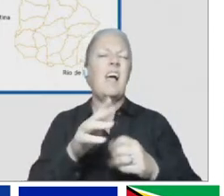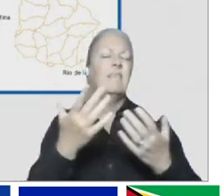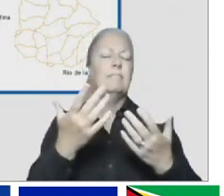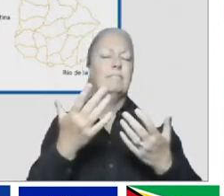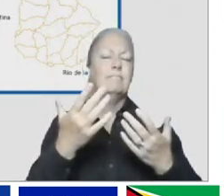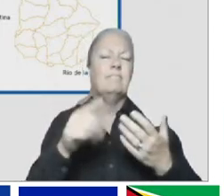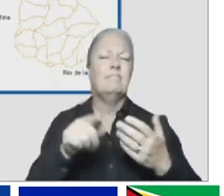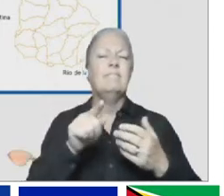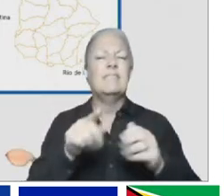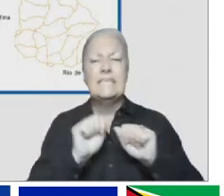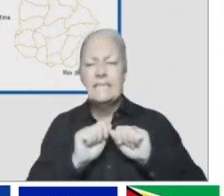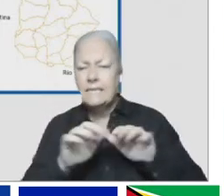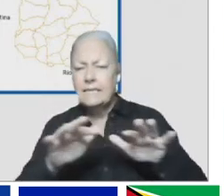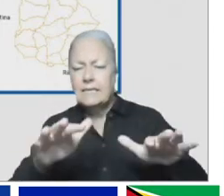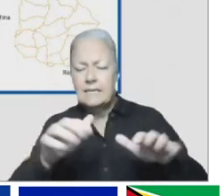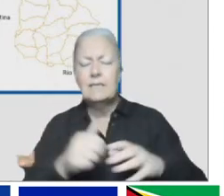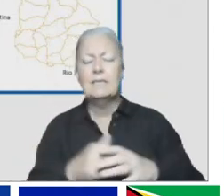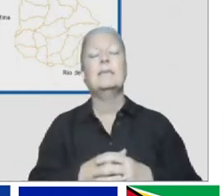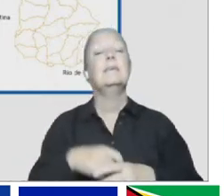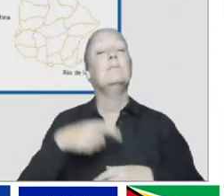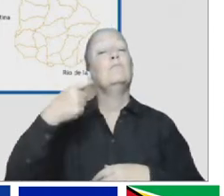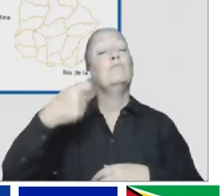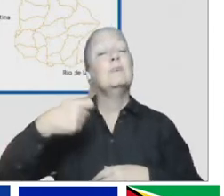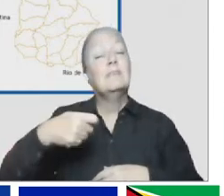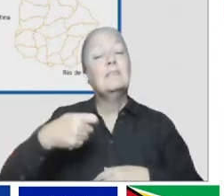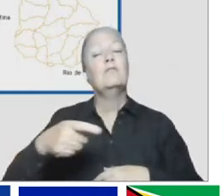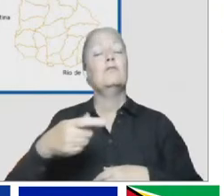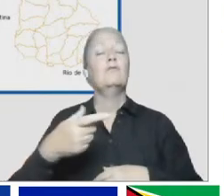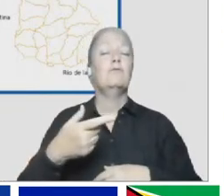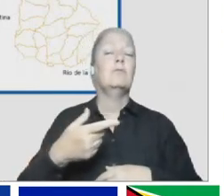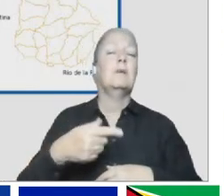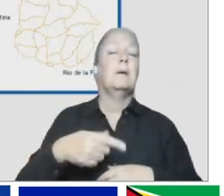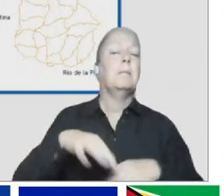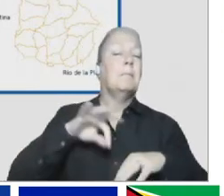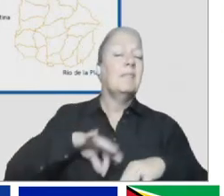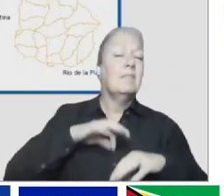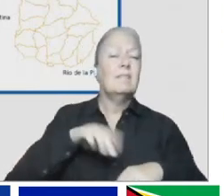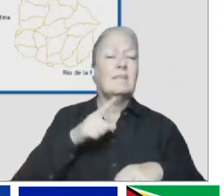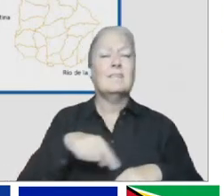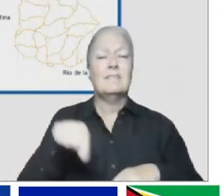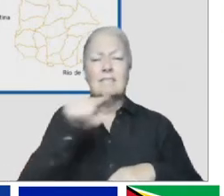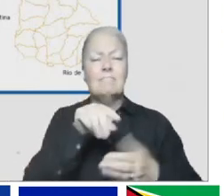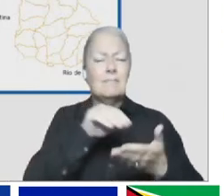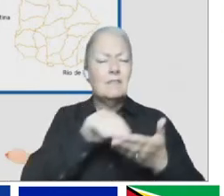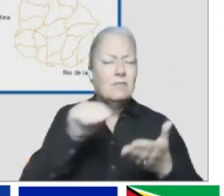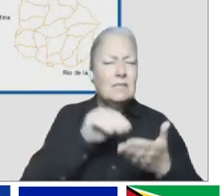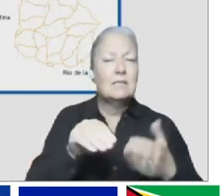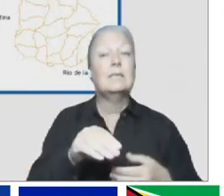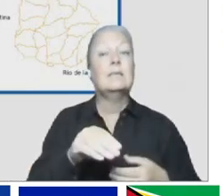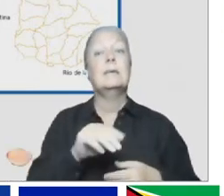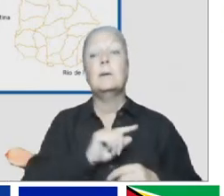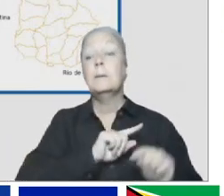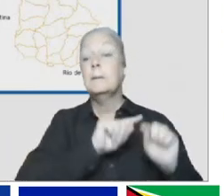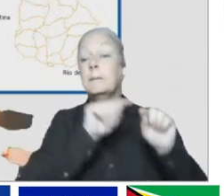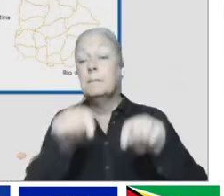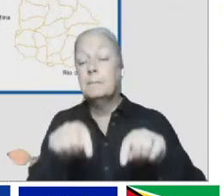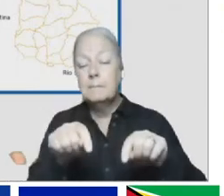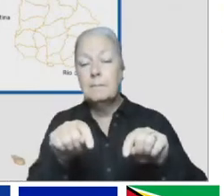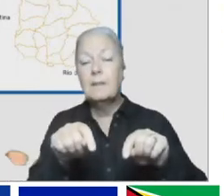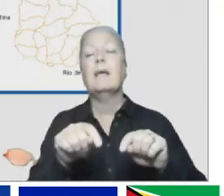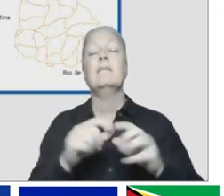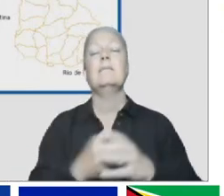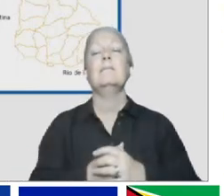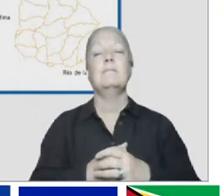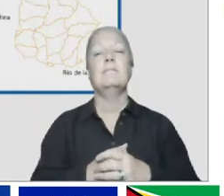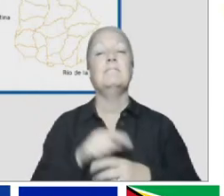summoned all ministers and undersecretaries so that they could attend the meeting that he presided. They declared an